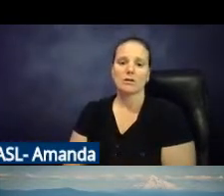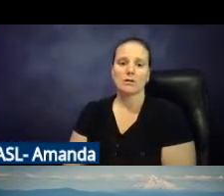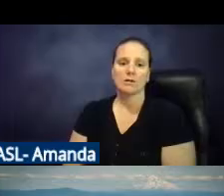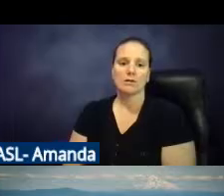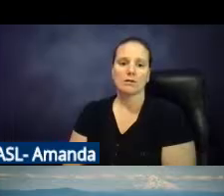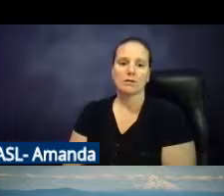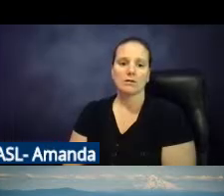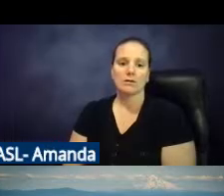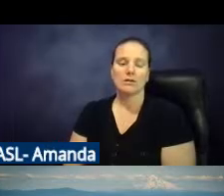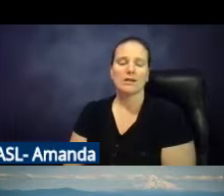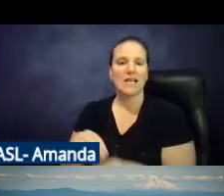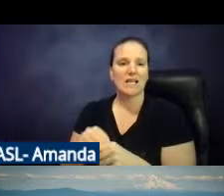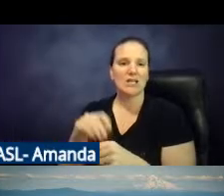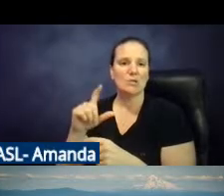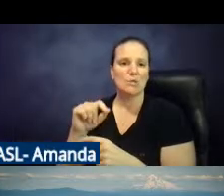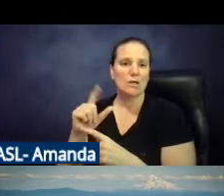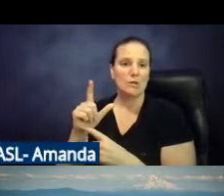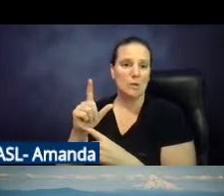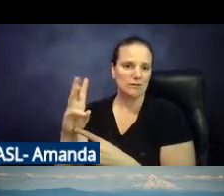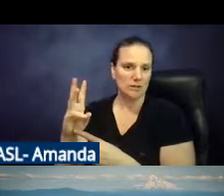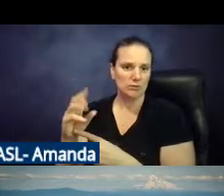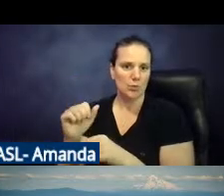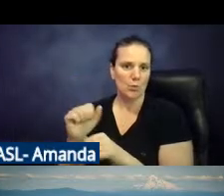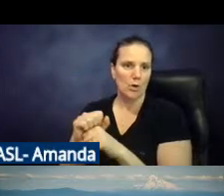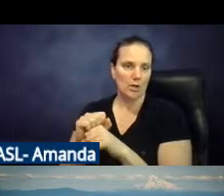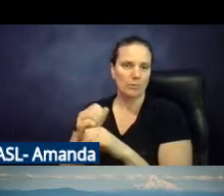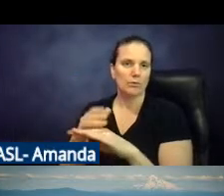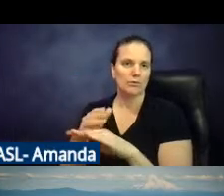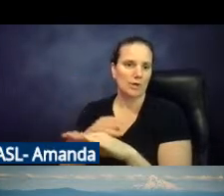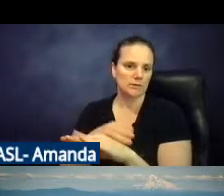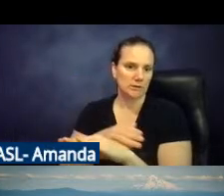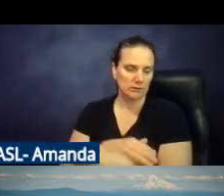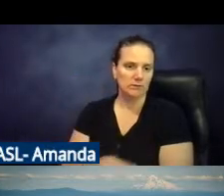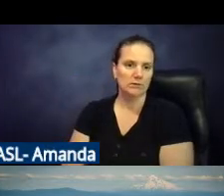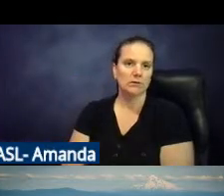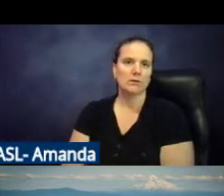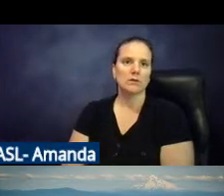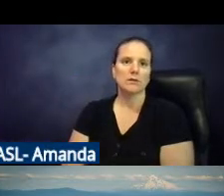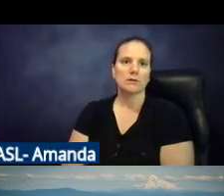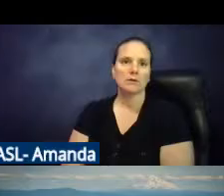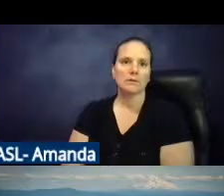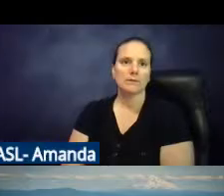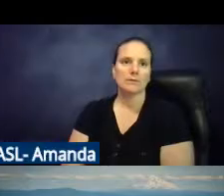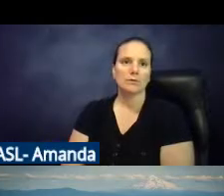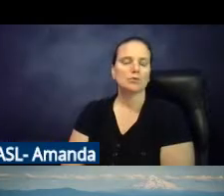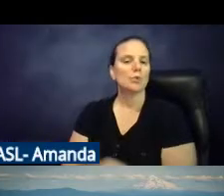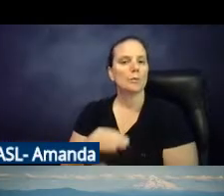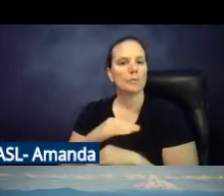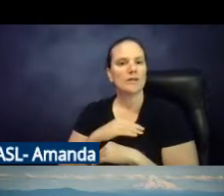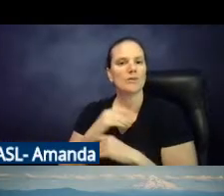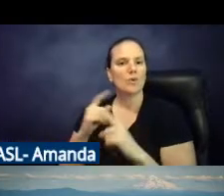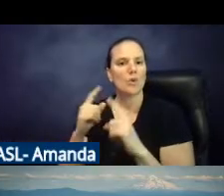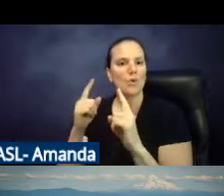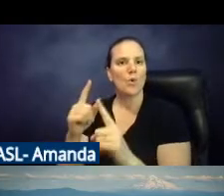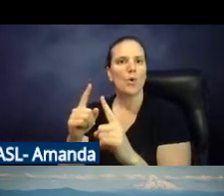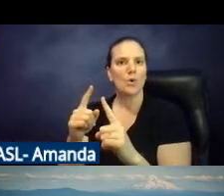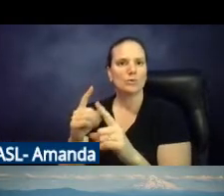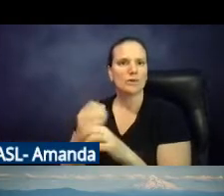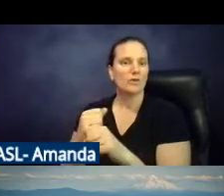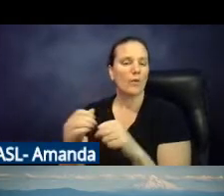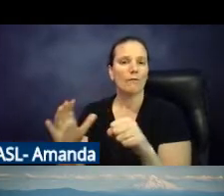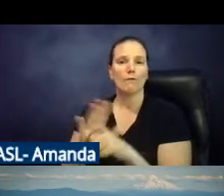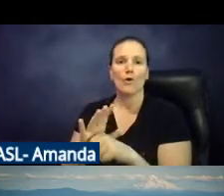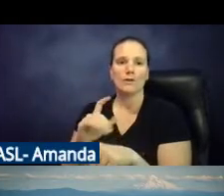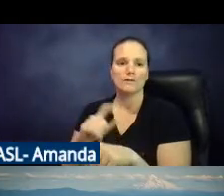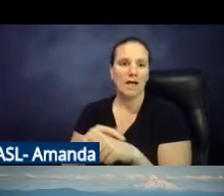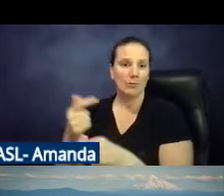in 2026 so we can get the work progressing and meet the goal to try to get to a full funding grant